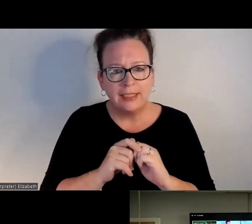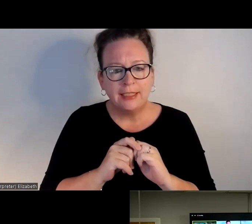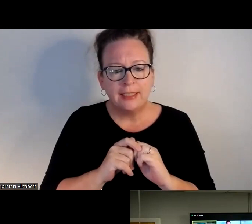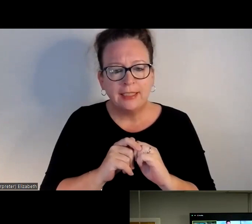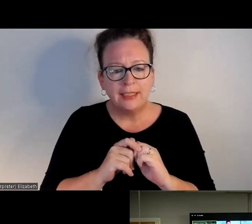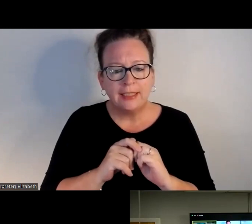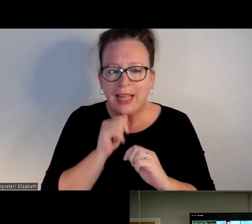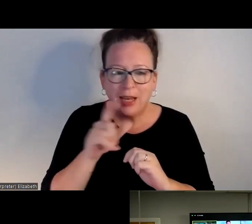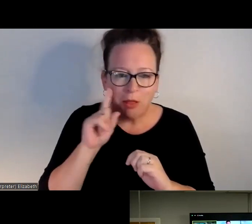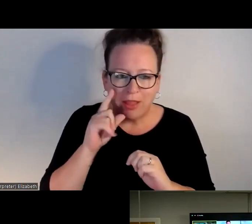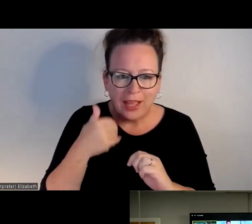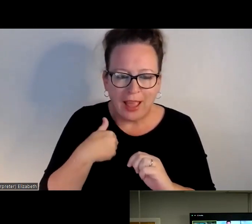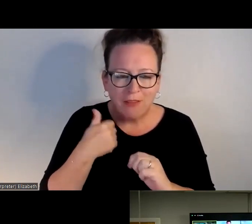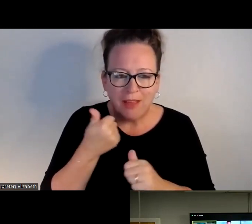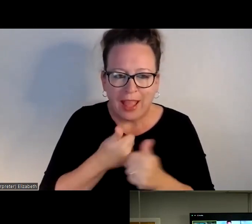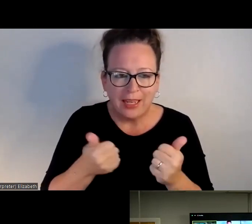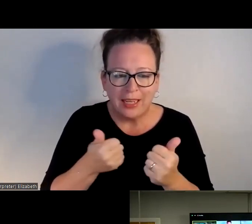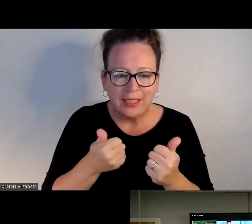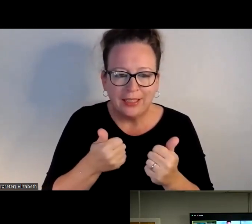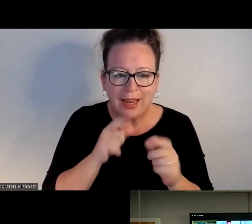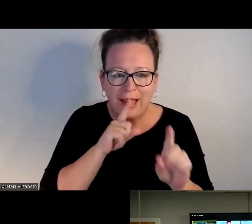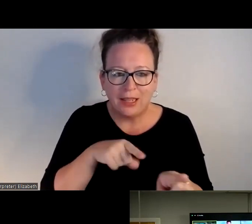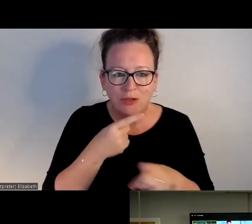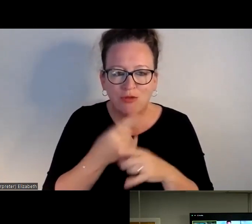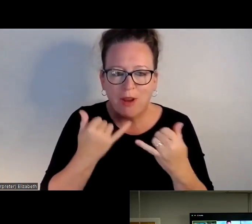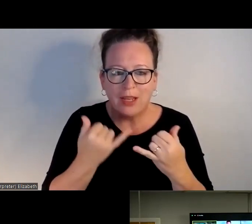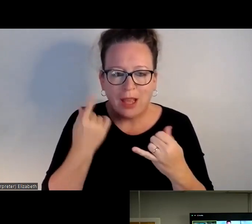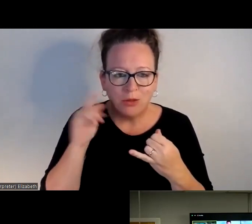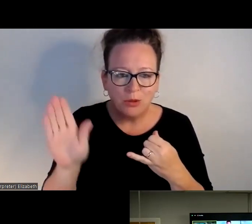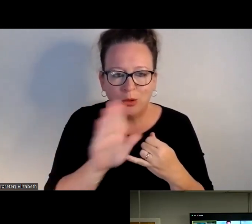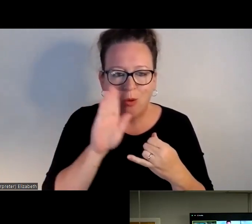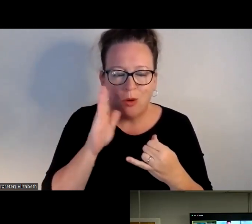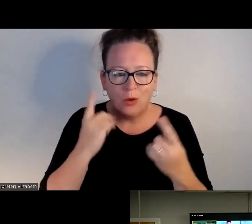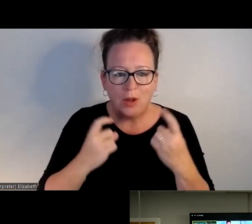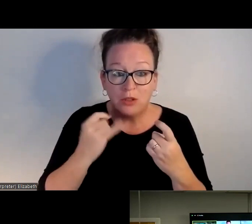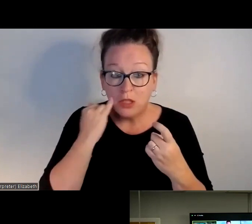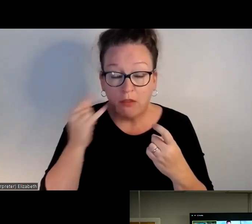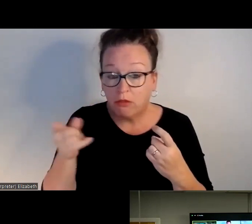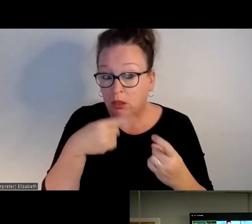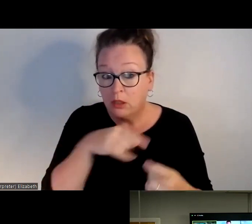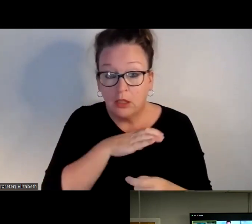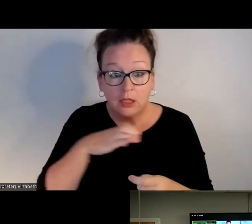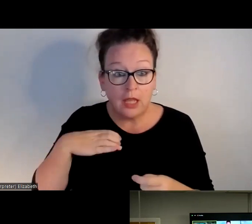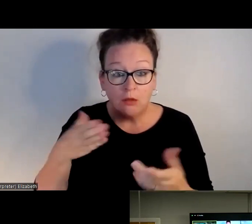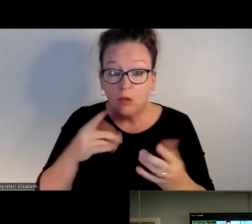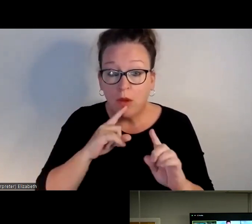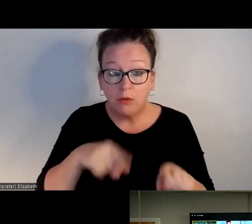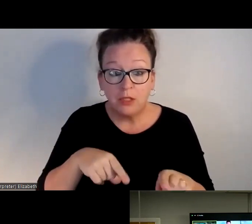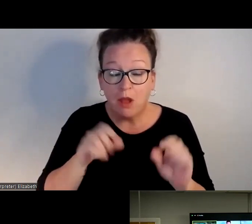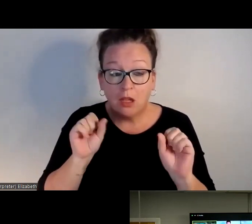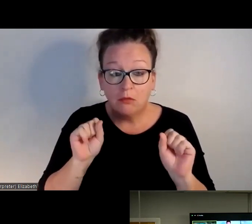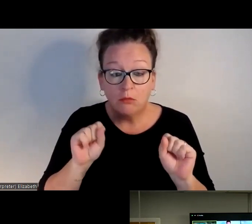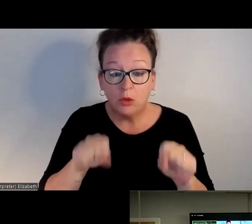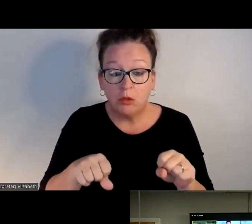I don't think I have any immediate answers to the questions. If council members want to respond to anything that stuck out